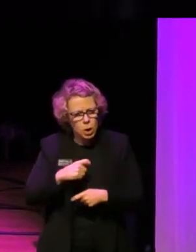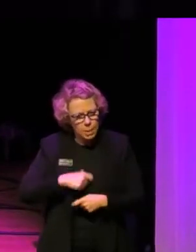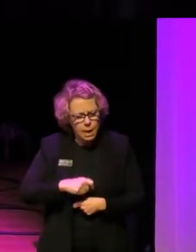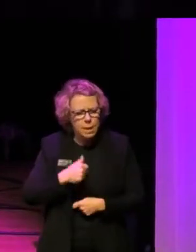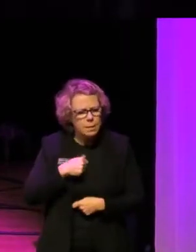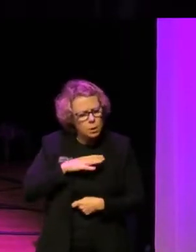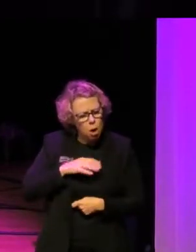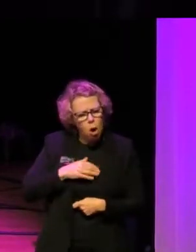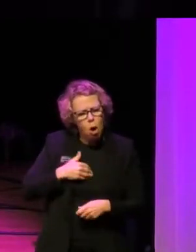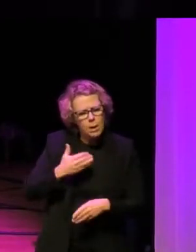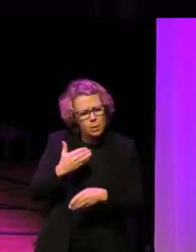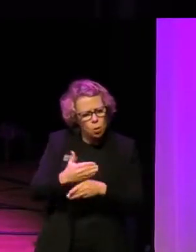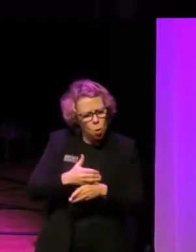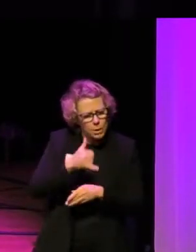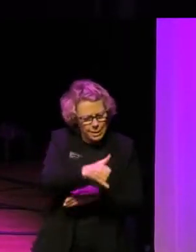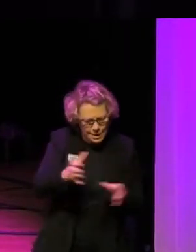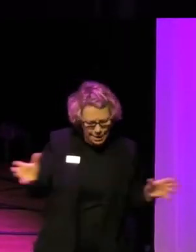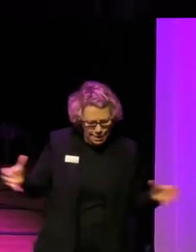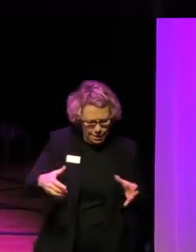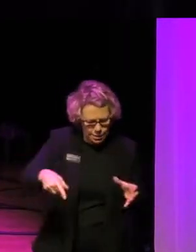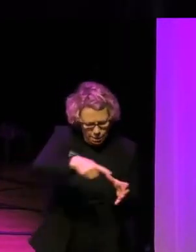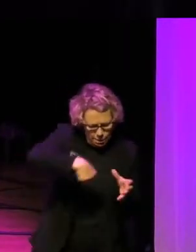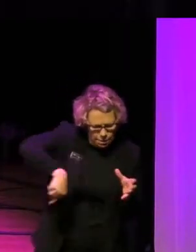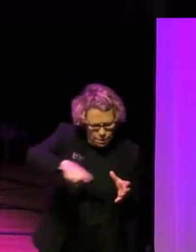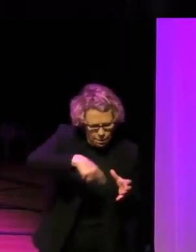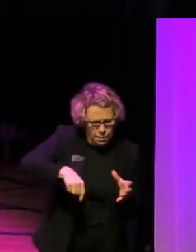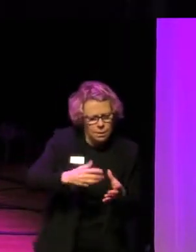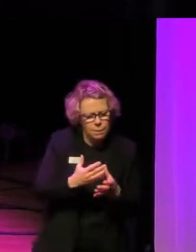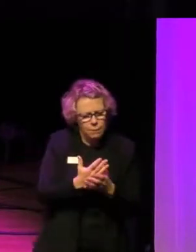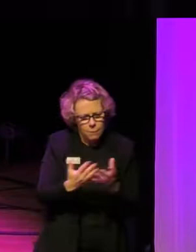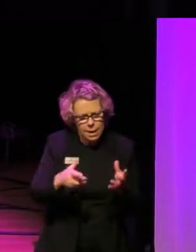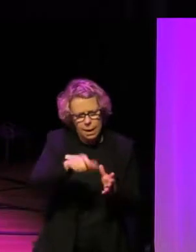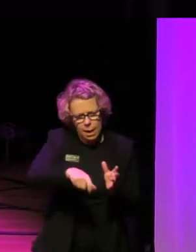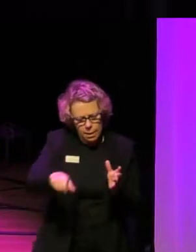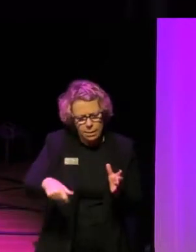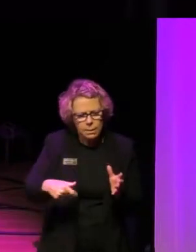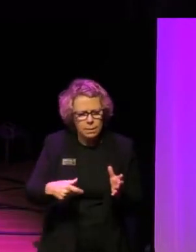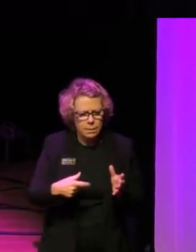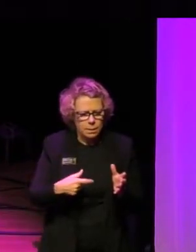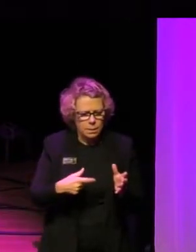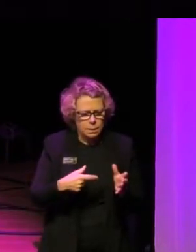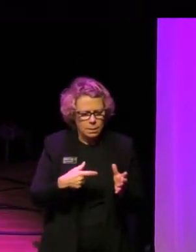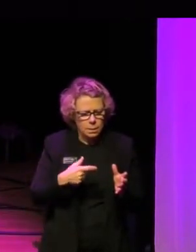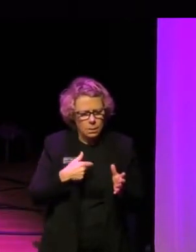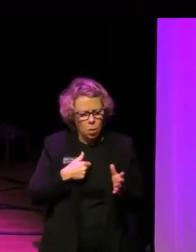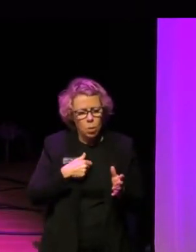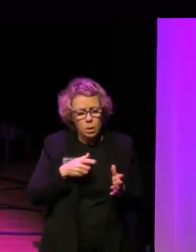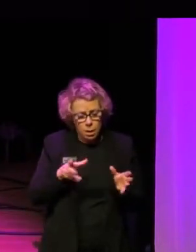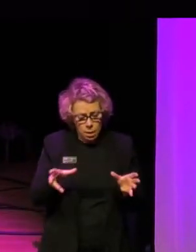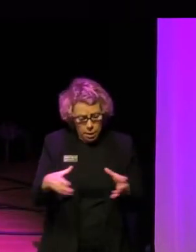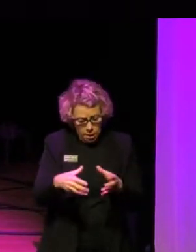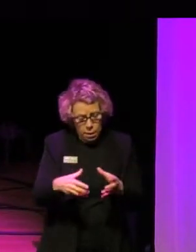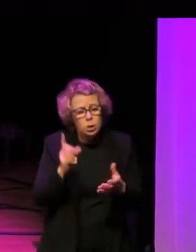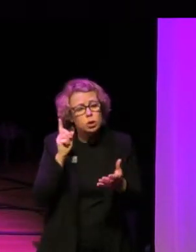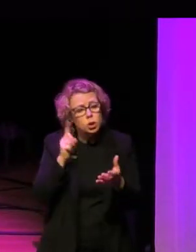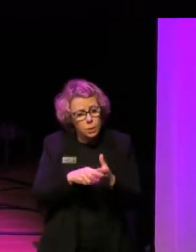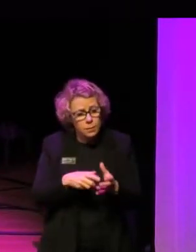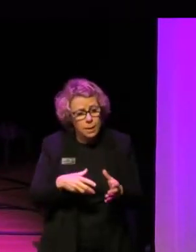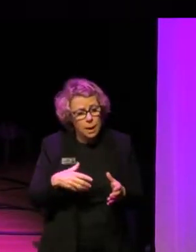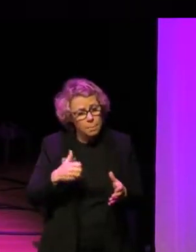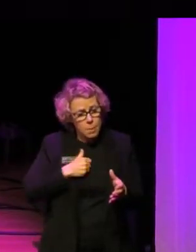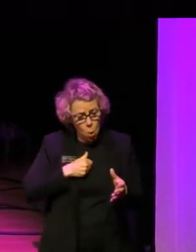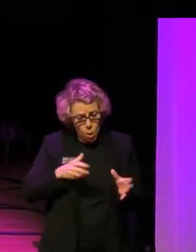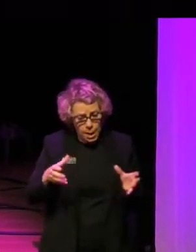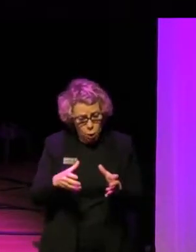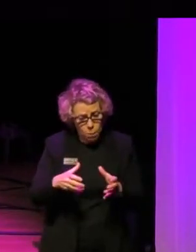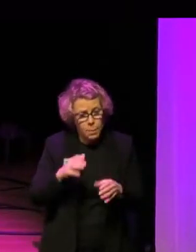to have a role in determining the activities in your group and the future of your group. So the future